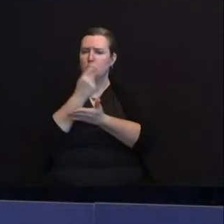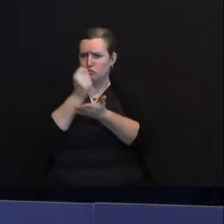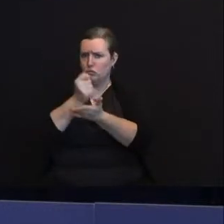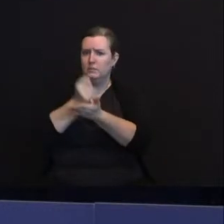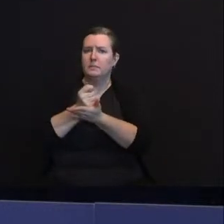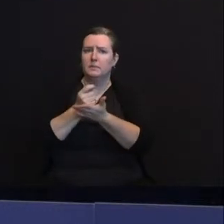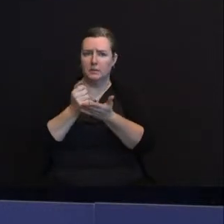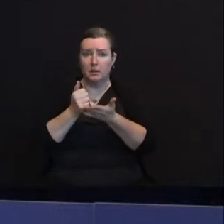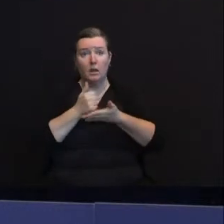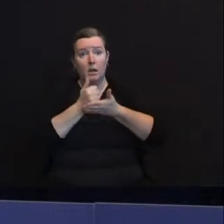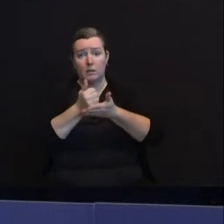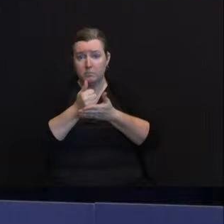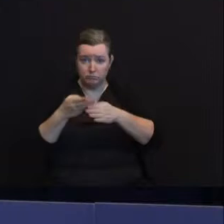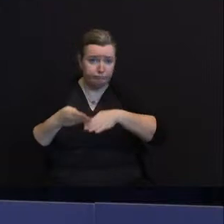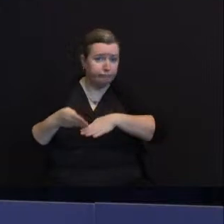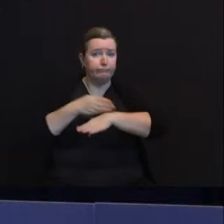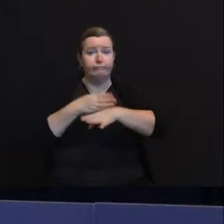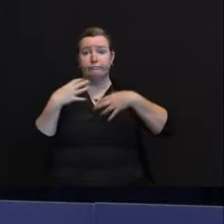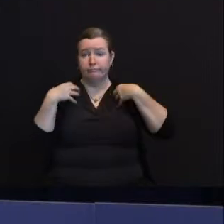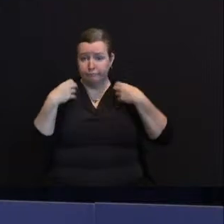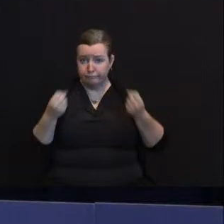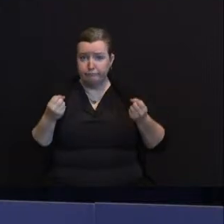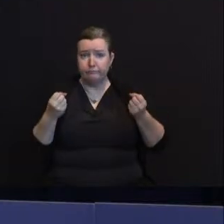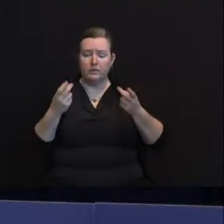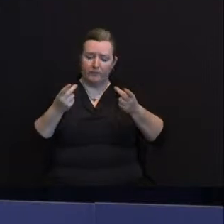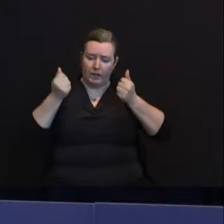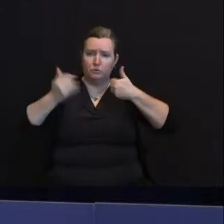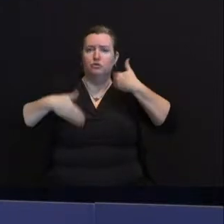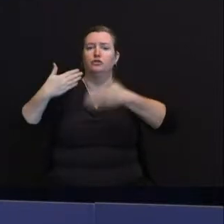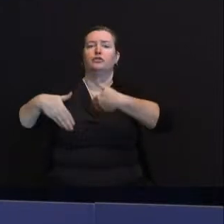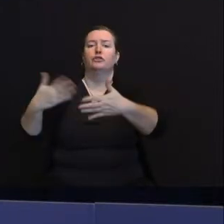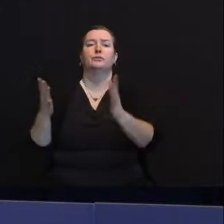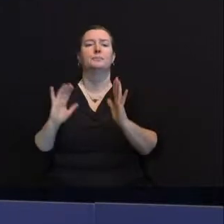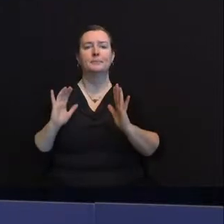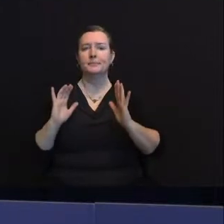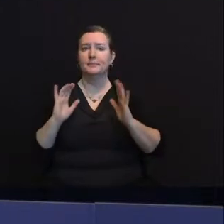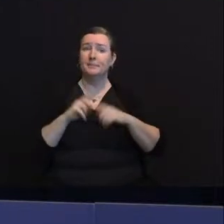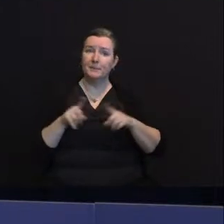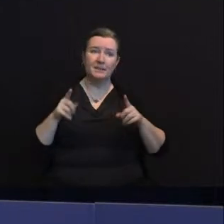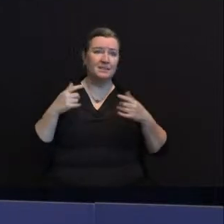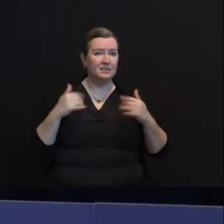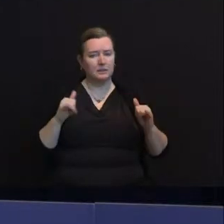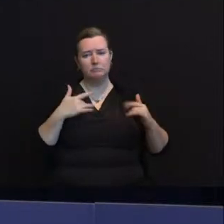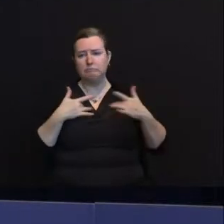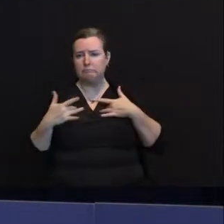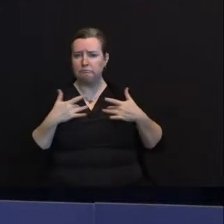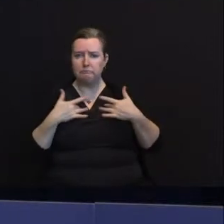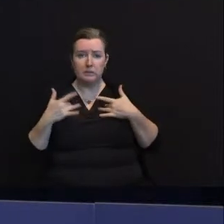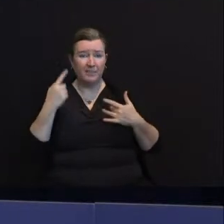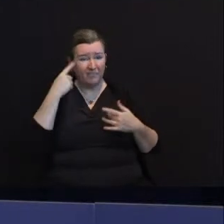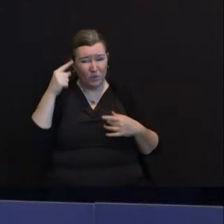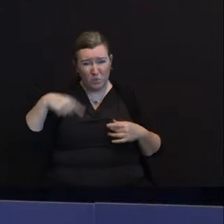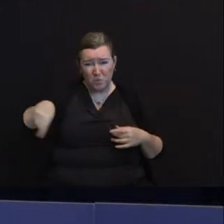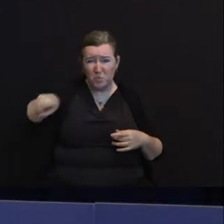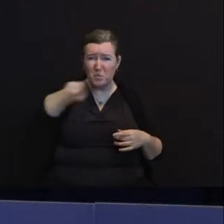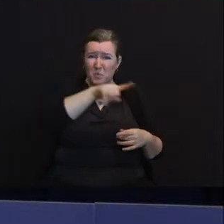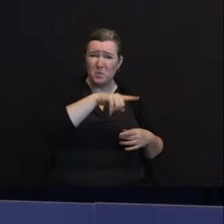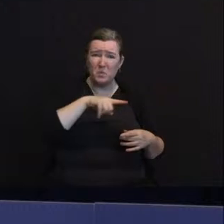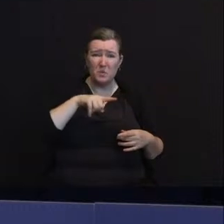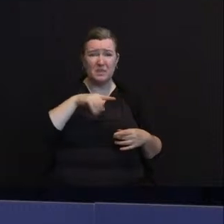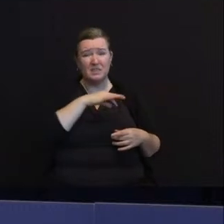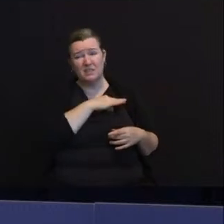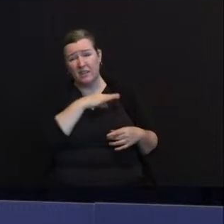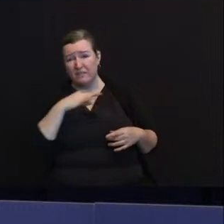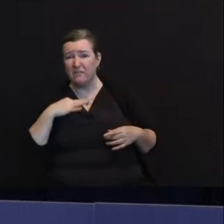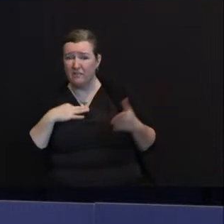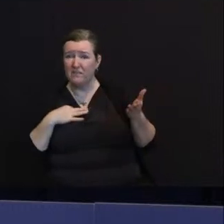recovery. But like the last surge, we continue to be concerned for our healthcare workforce. All of the